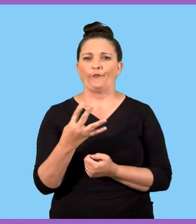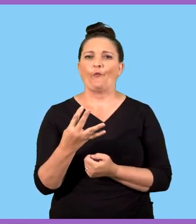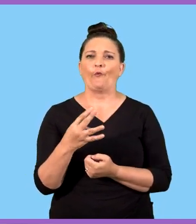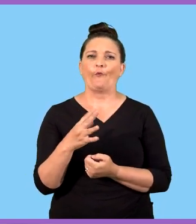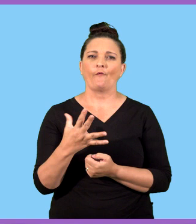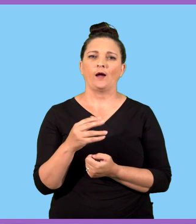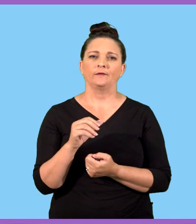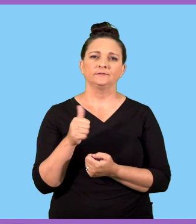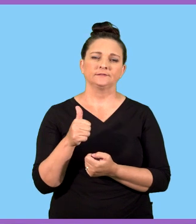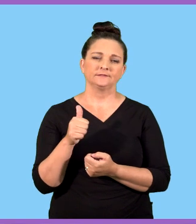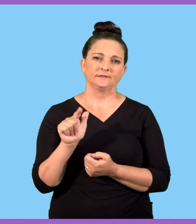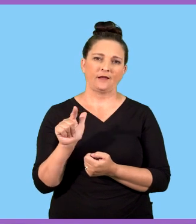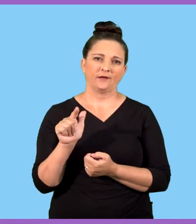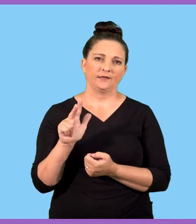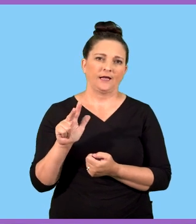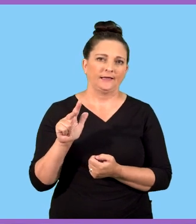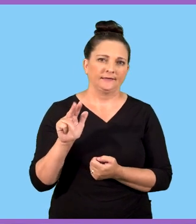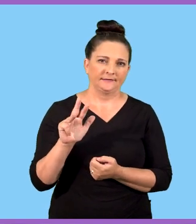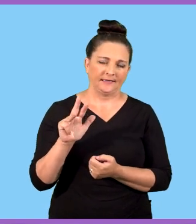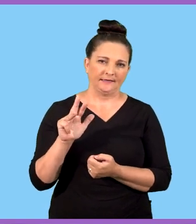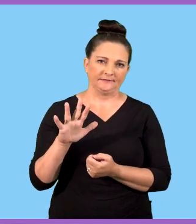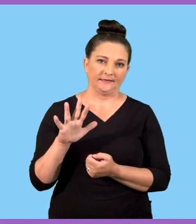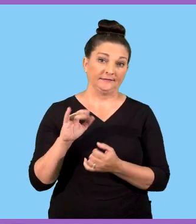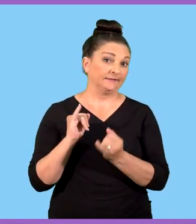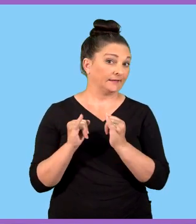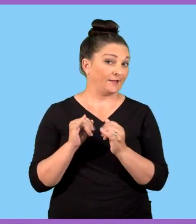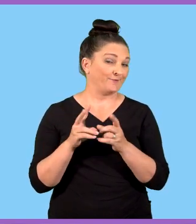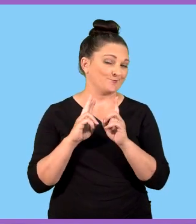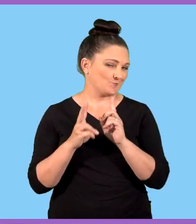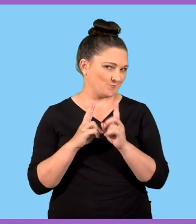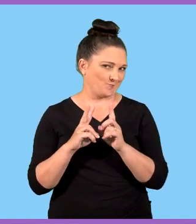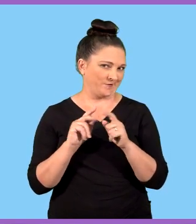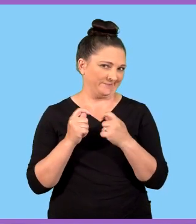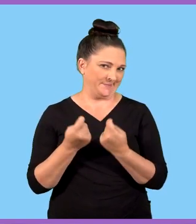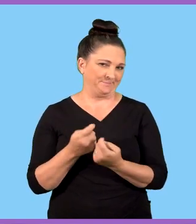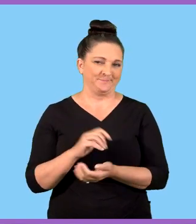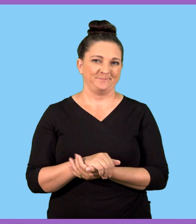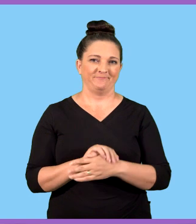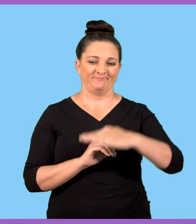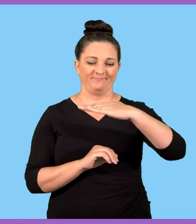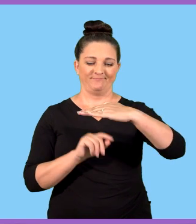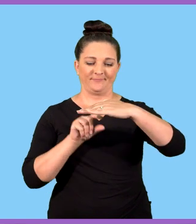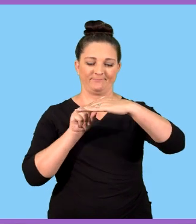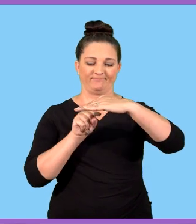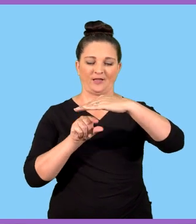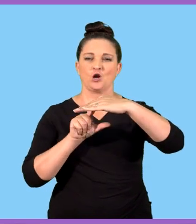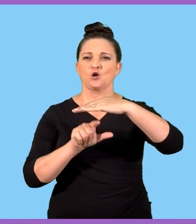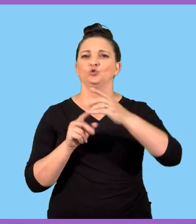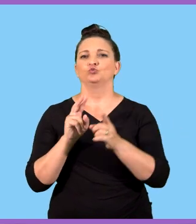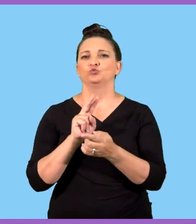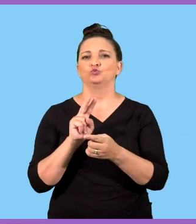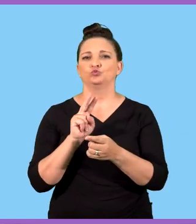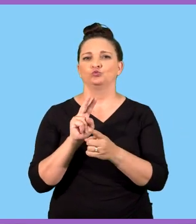6, 7, 8, 9, 10, 11, and 12 of them. So divide this by